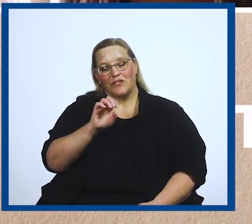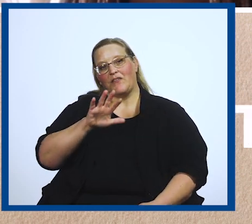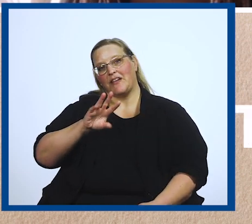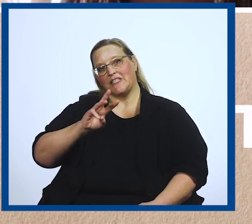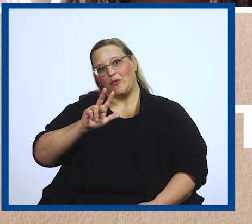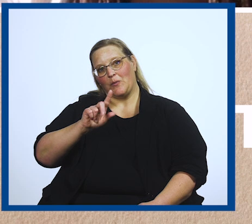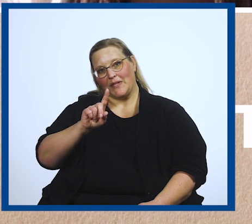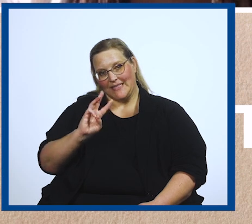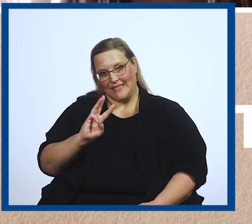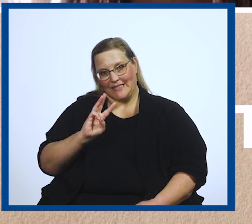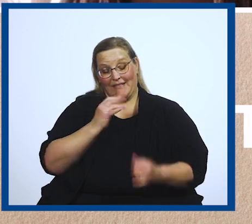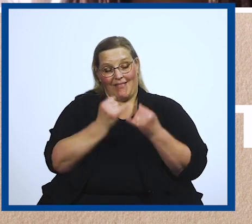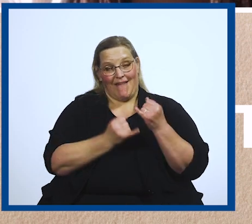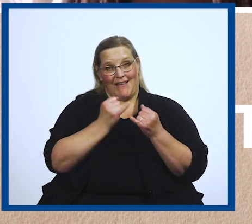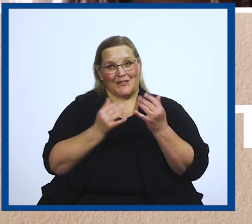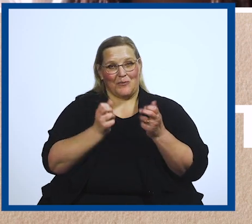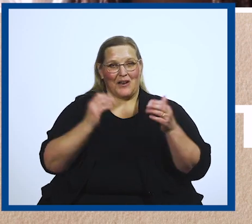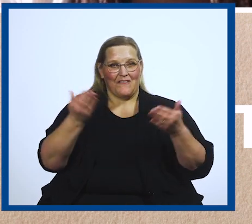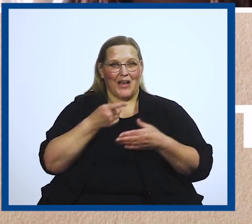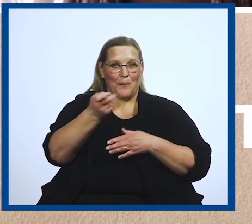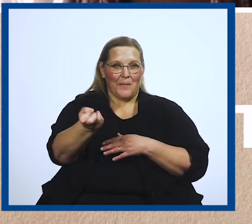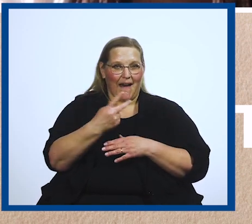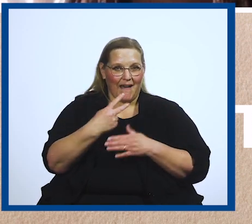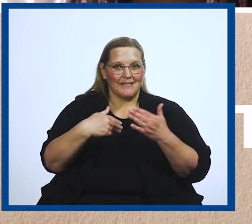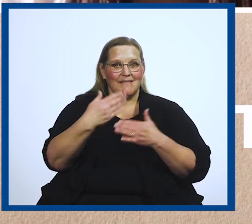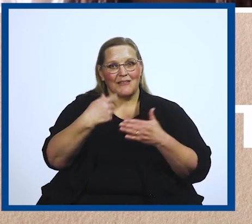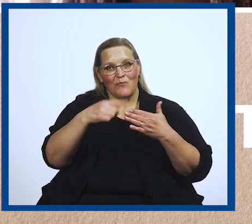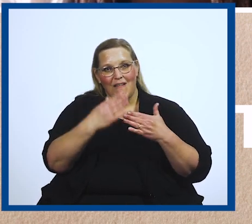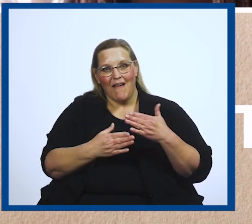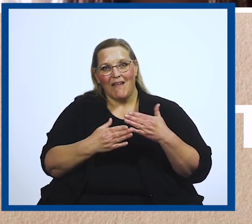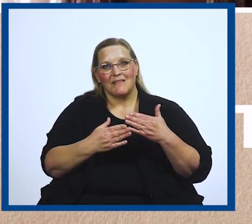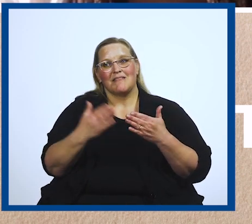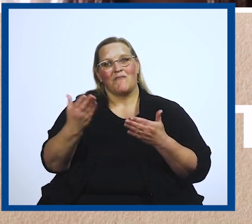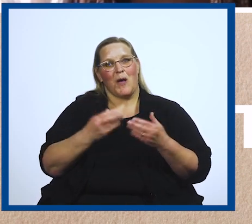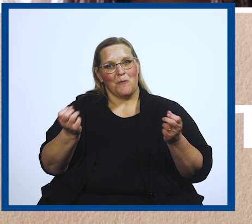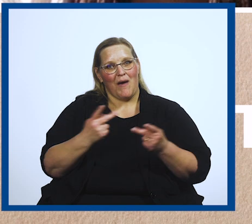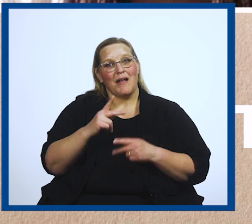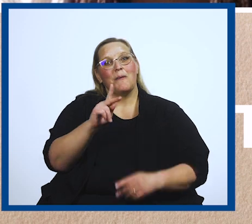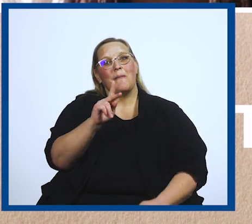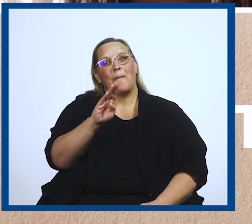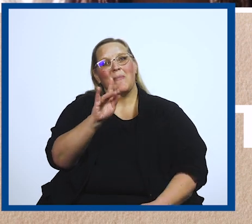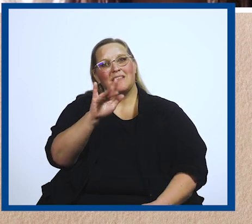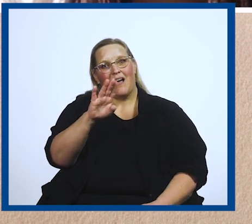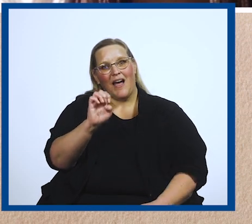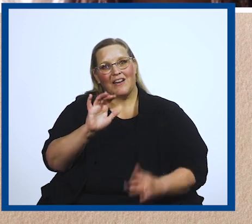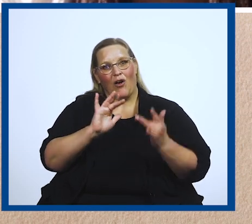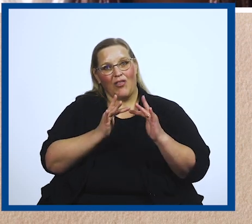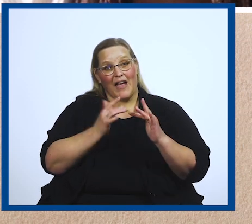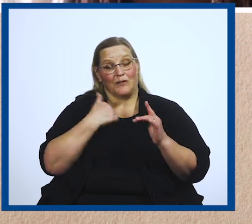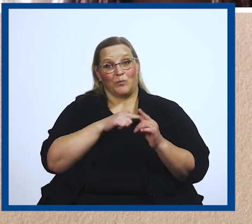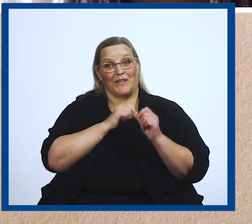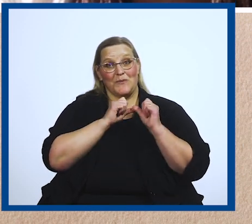Now lastly, we want to invite you back next weekend right here at Bayside Online as we continue our series,